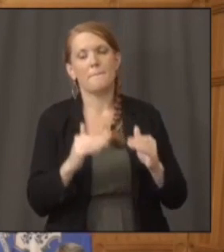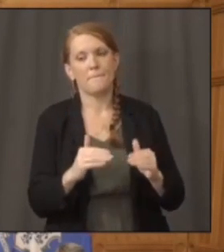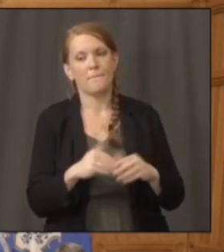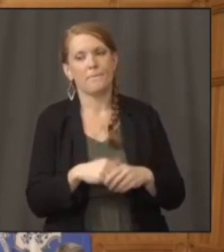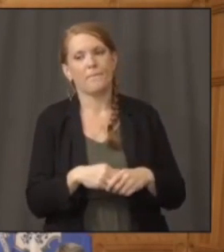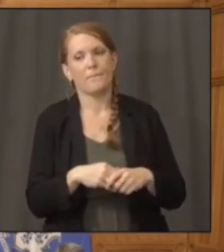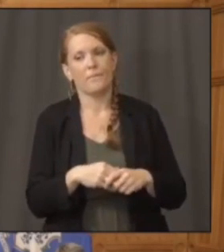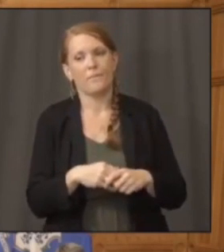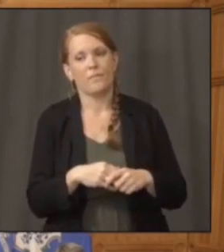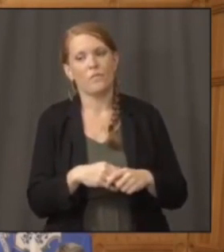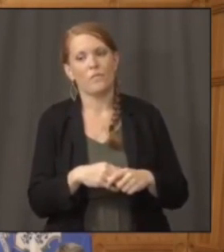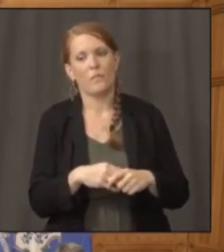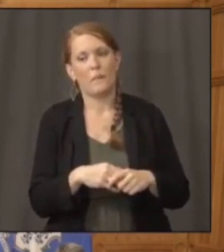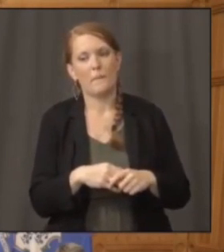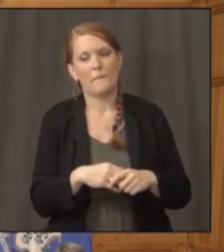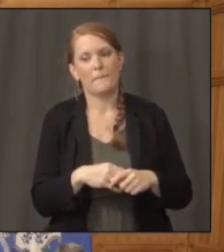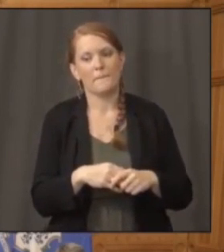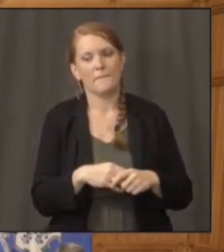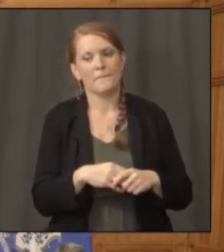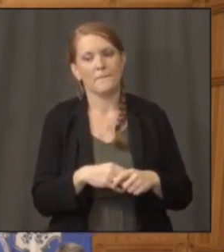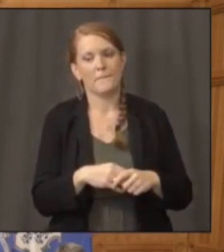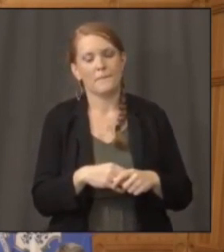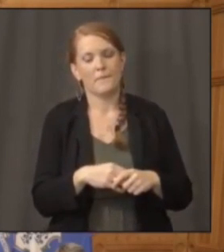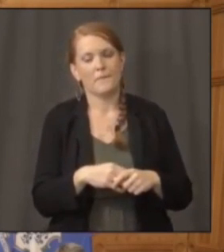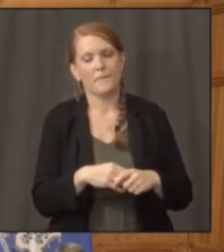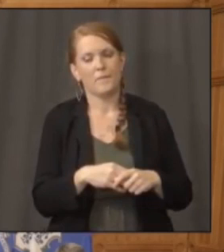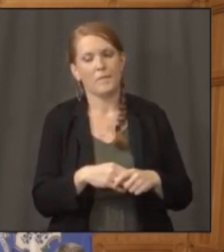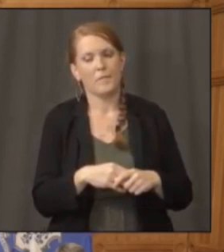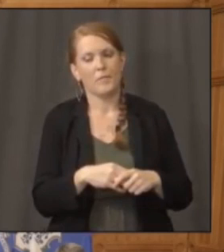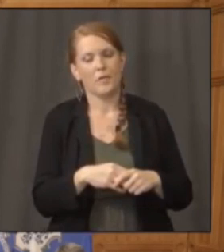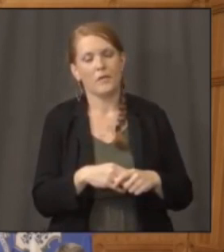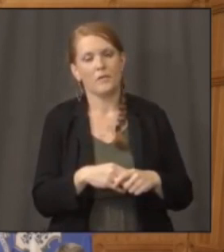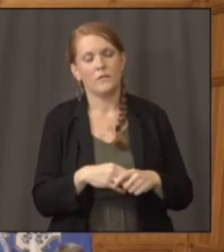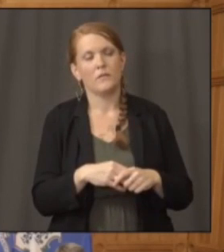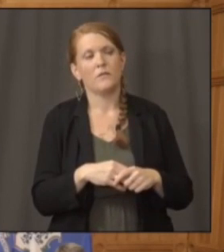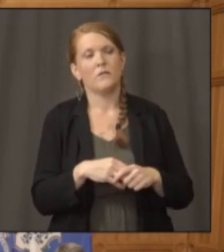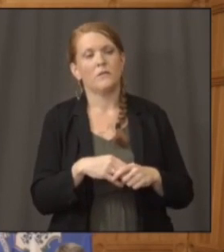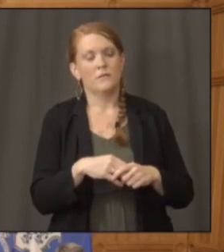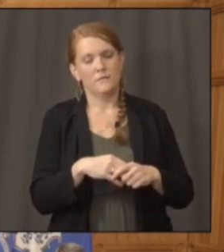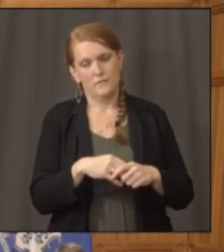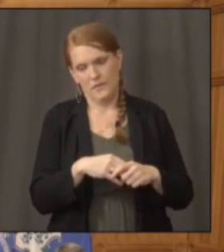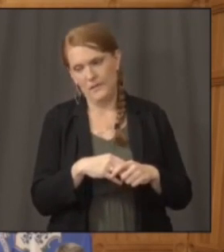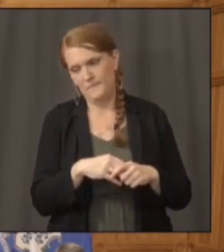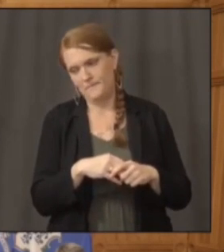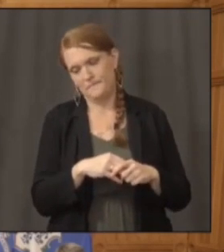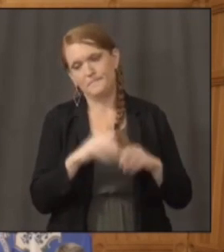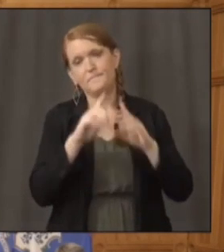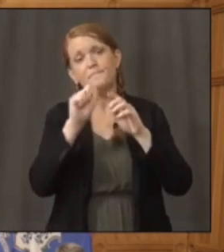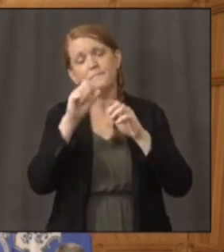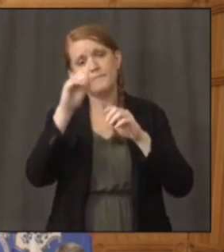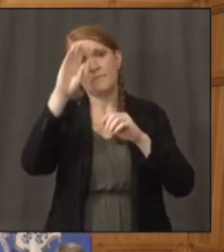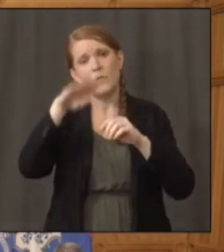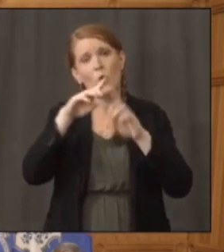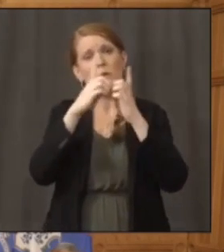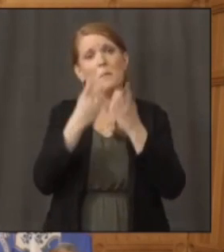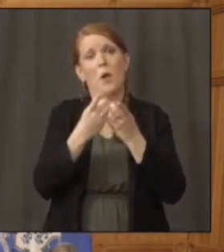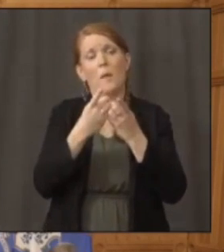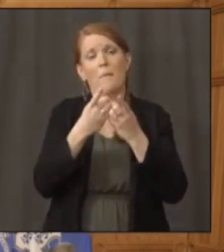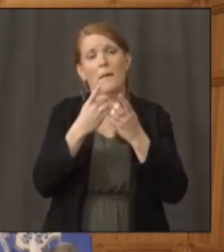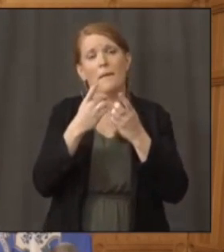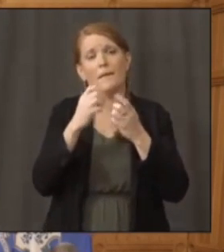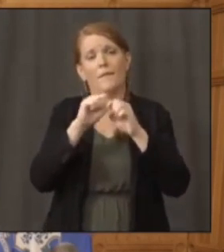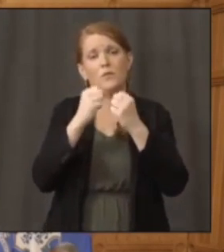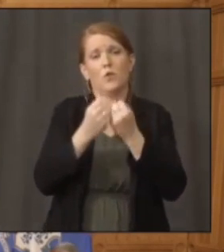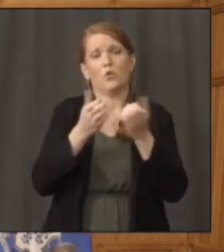Thanks, Max. So, Governor, the Department of Social Services put out a memo this week that says